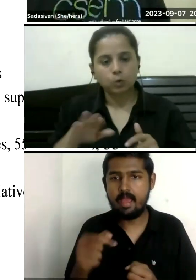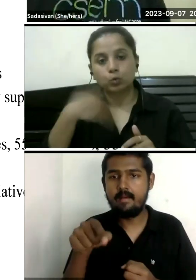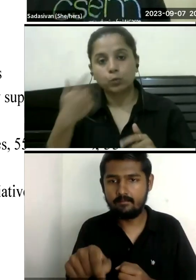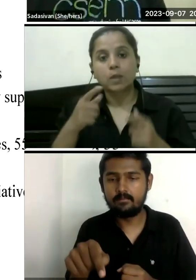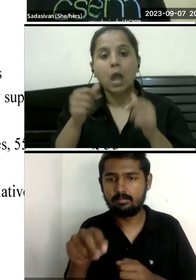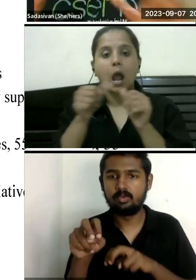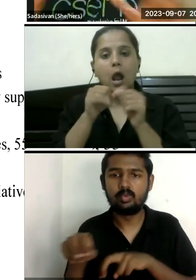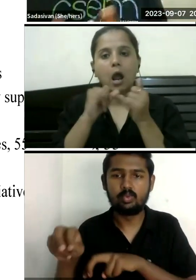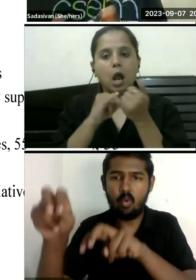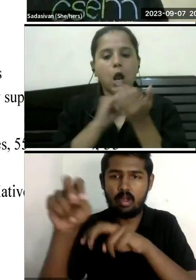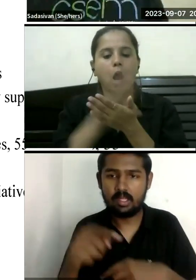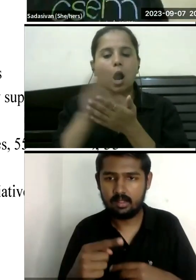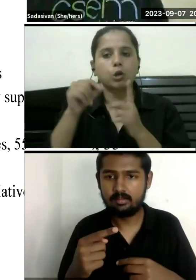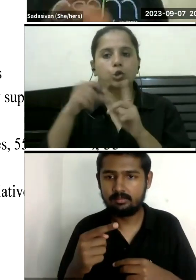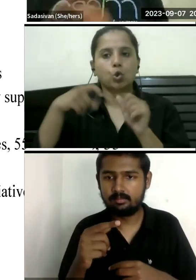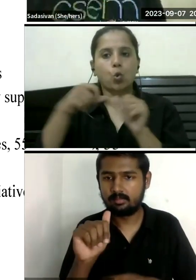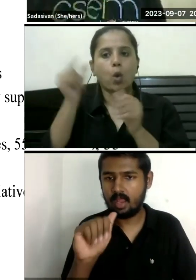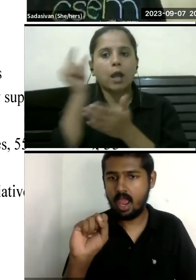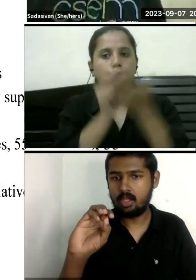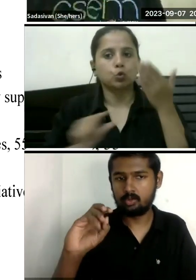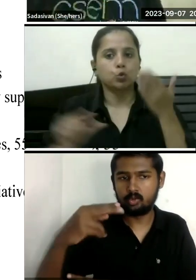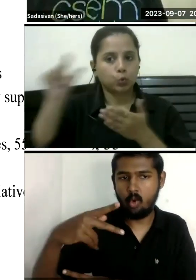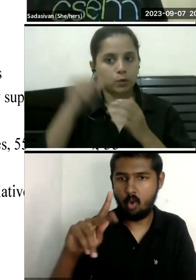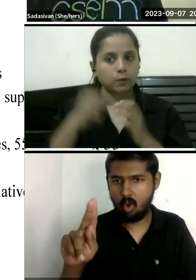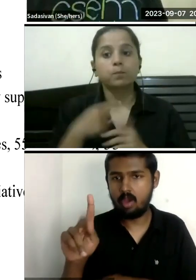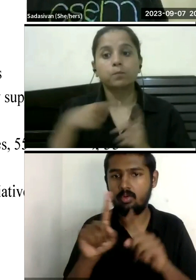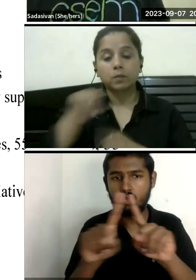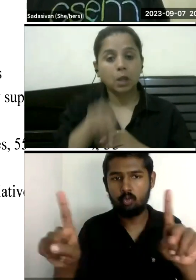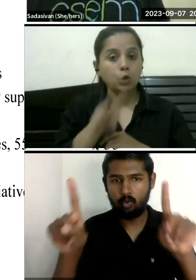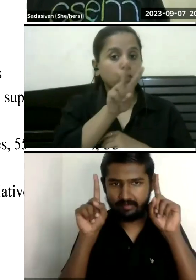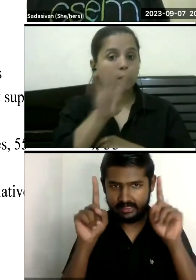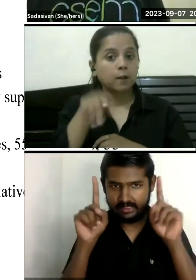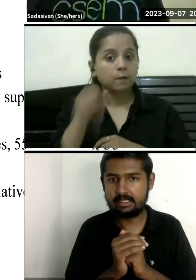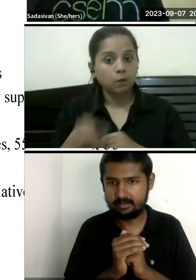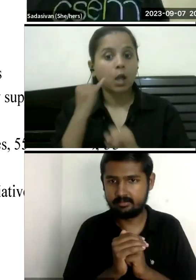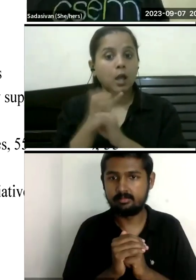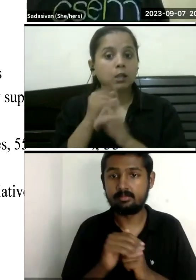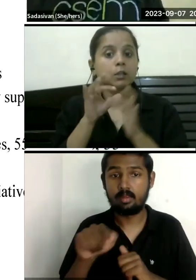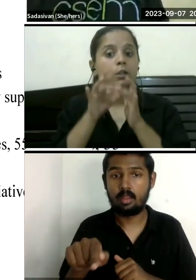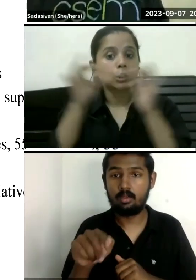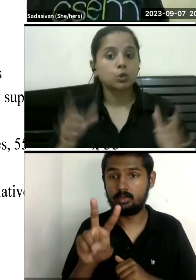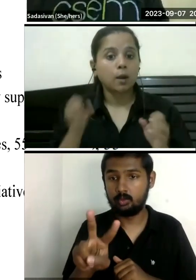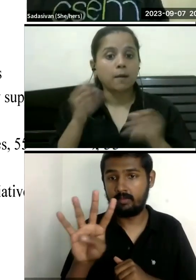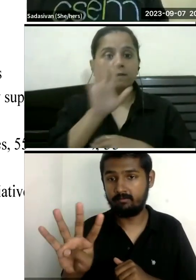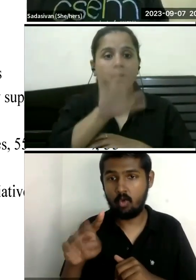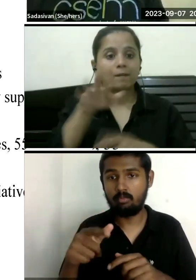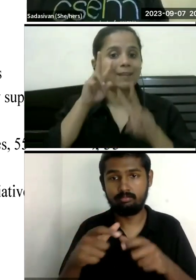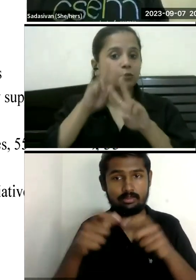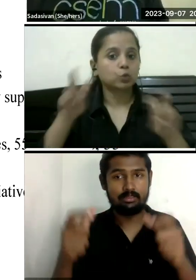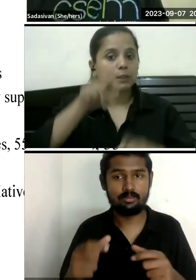mission, and it is an integrated approach of 24 research institutes across the country with 55 researchers,